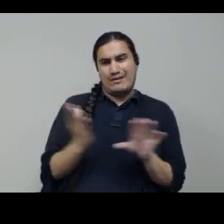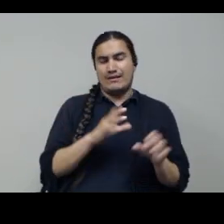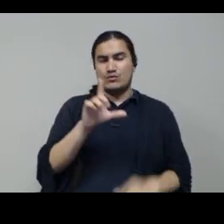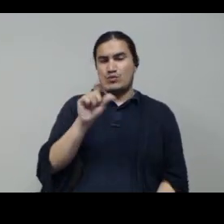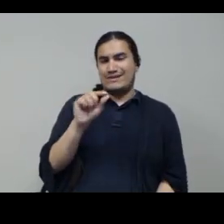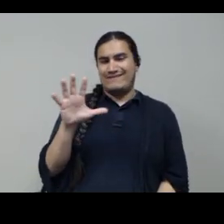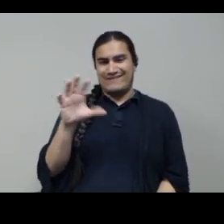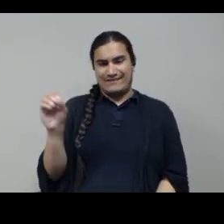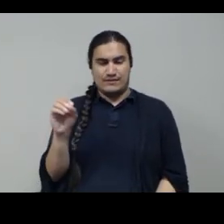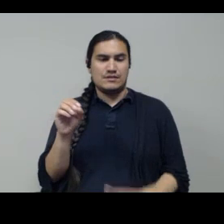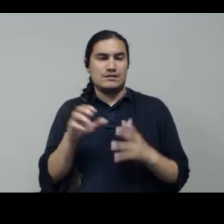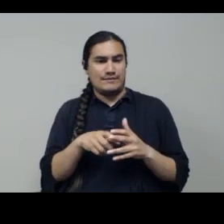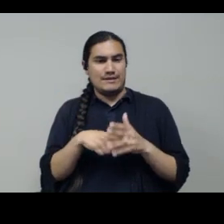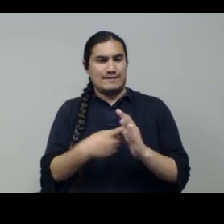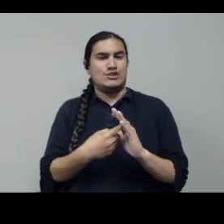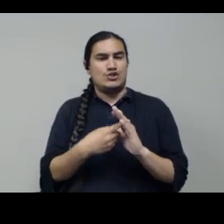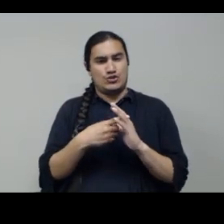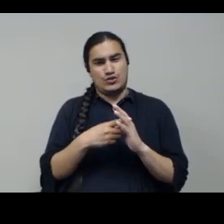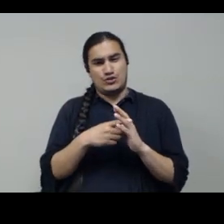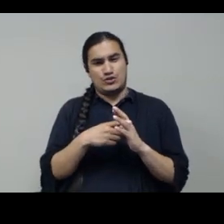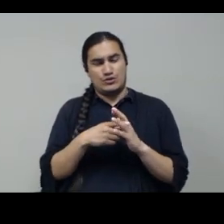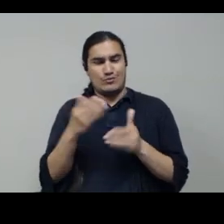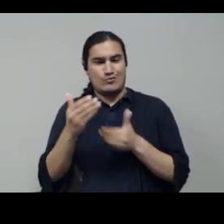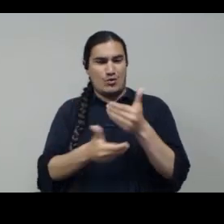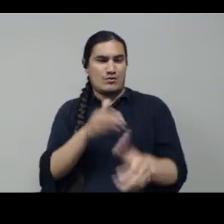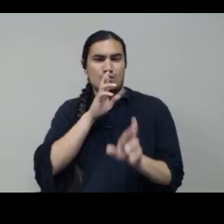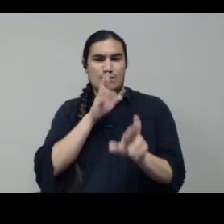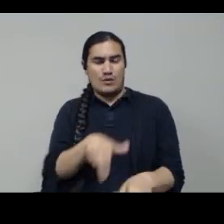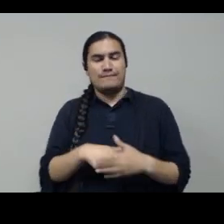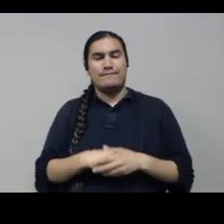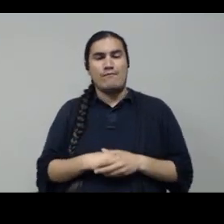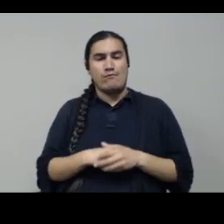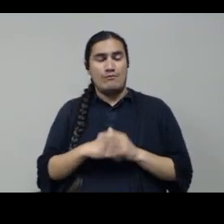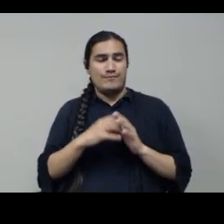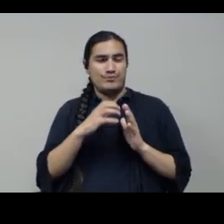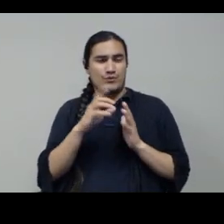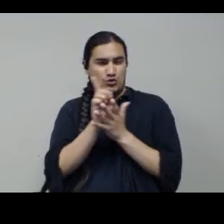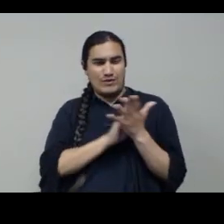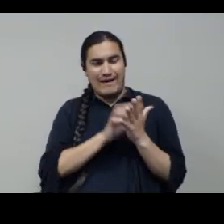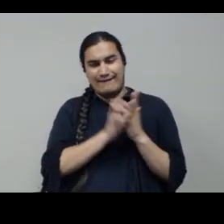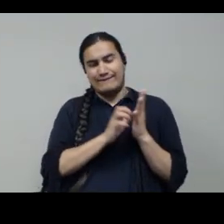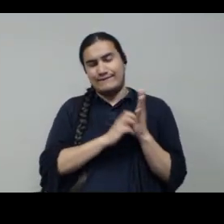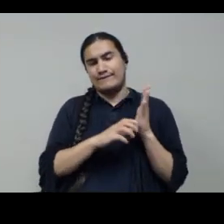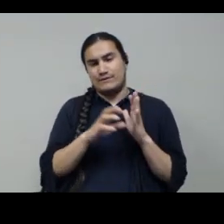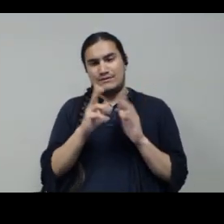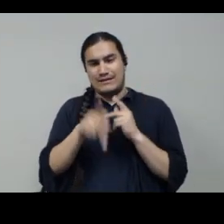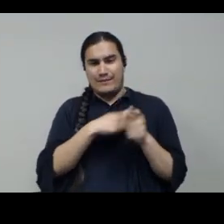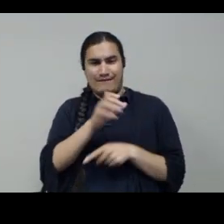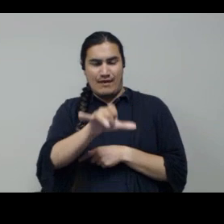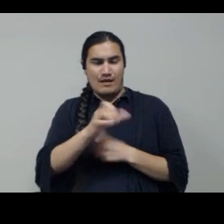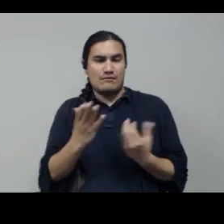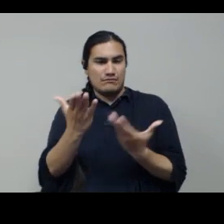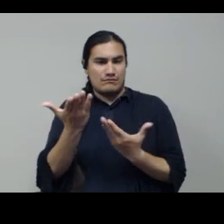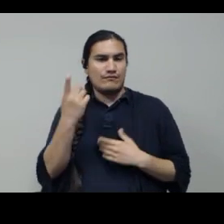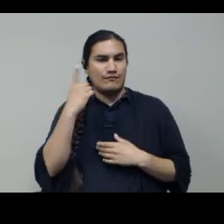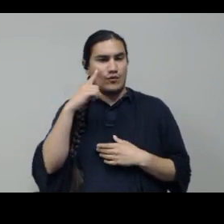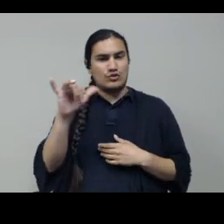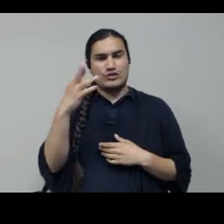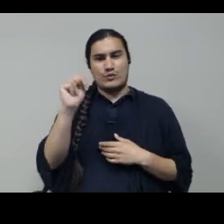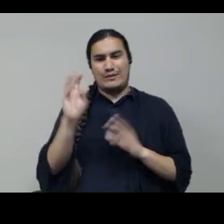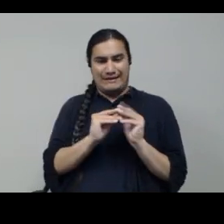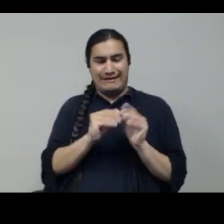2050 Implementation Progress Report. A draft version of the report was presented to the Commission at the January meeting, and the